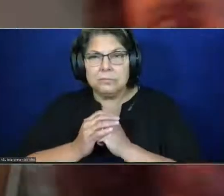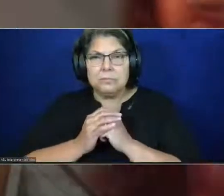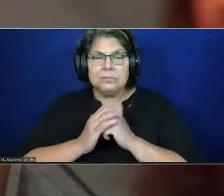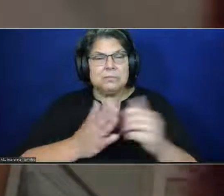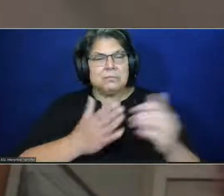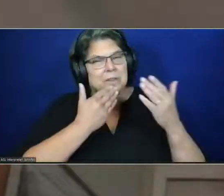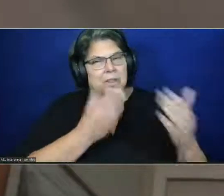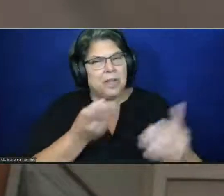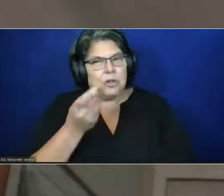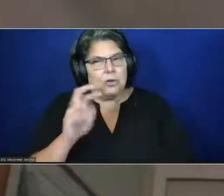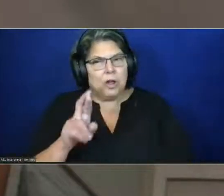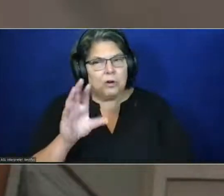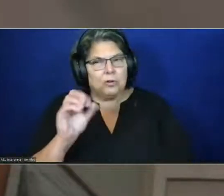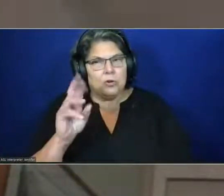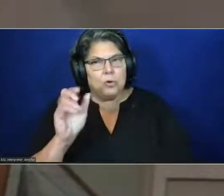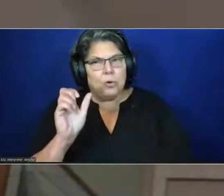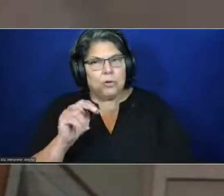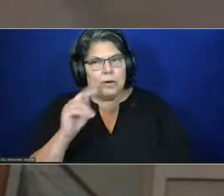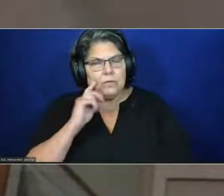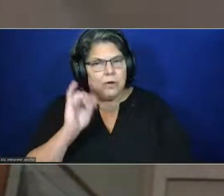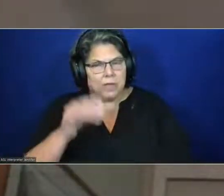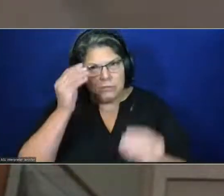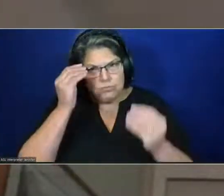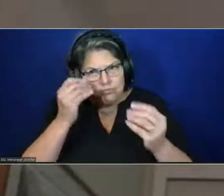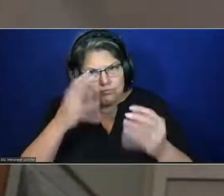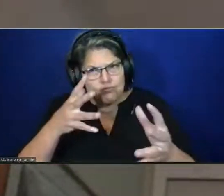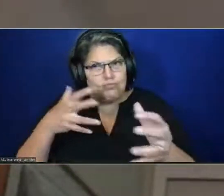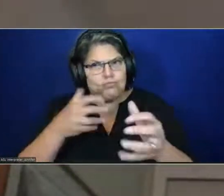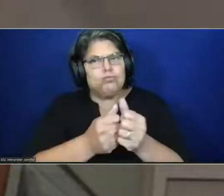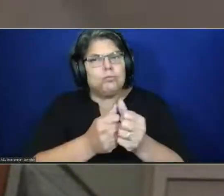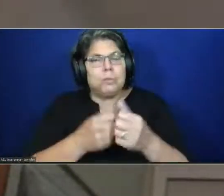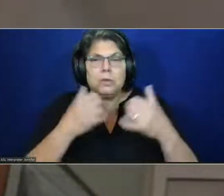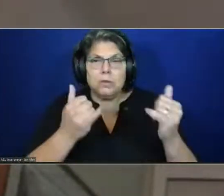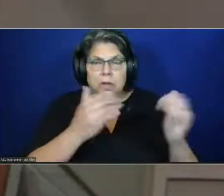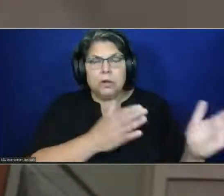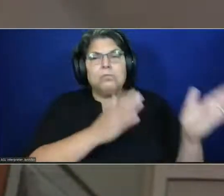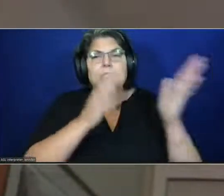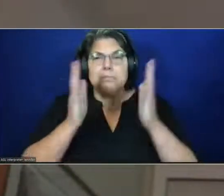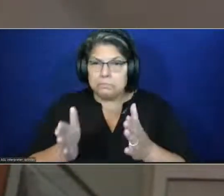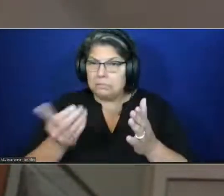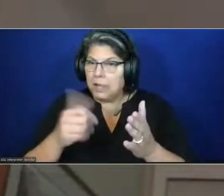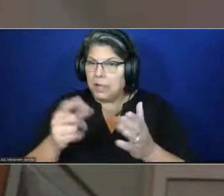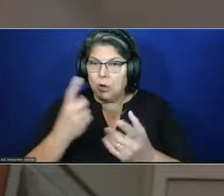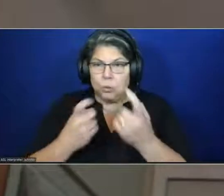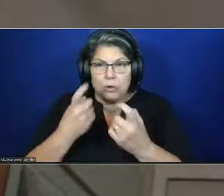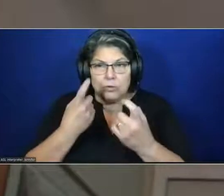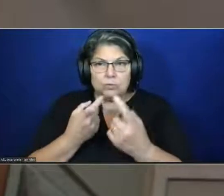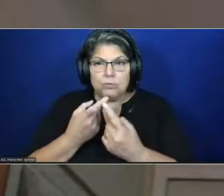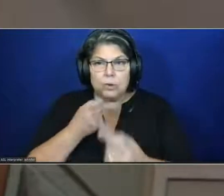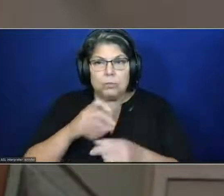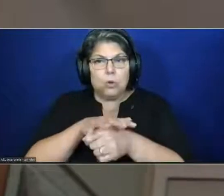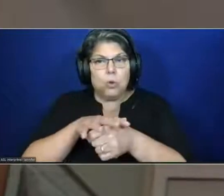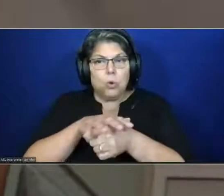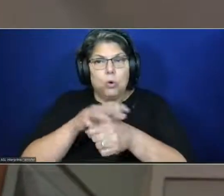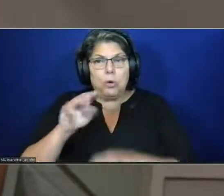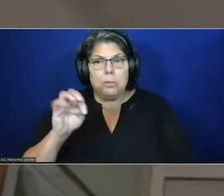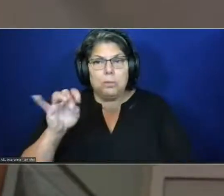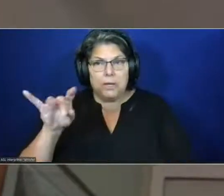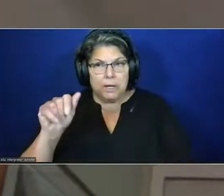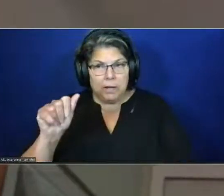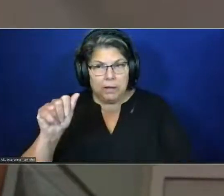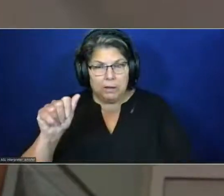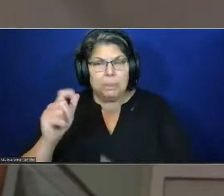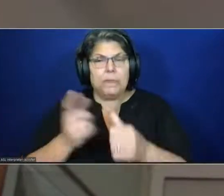Thank you, Dr. Coren, for the update. So let's move on and shift gears, take some questions from the local media. And let's begin